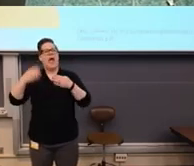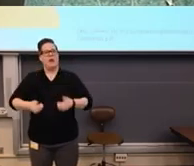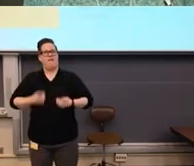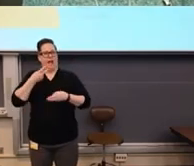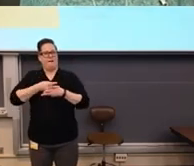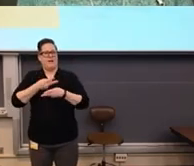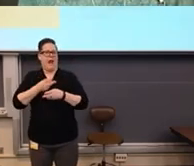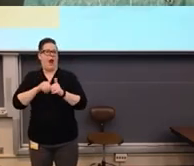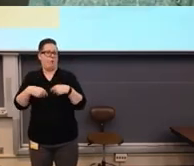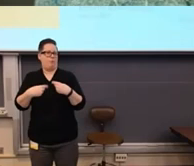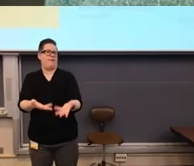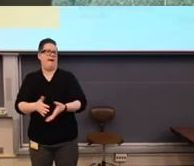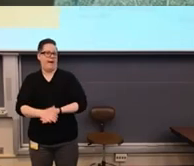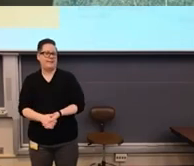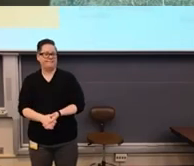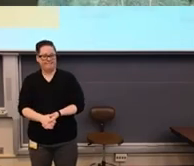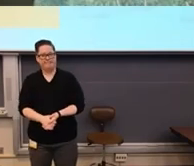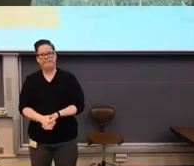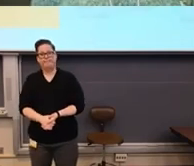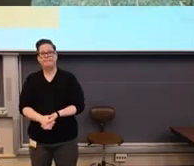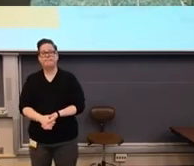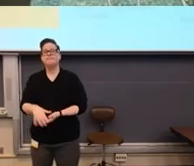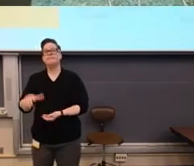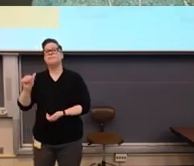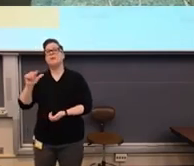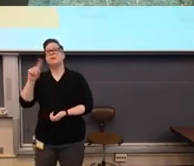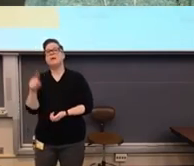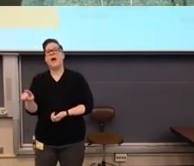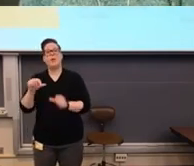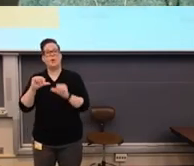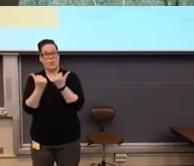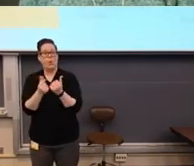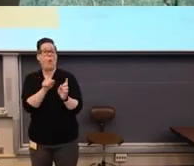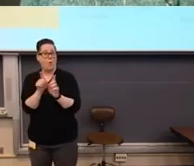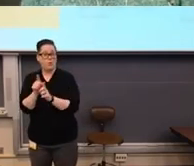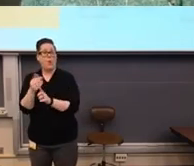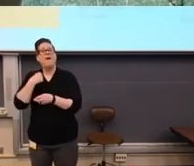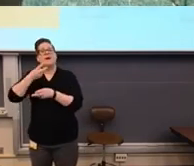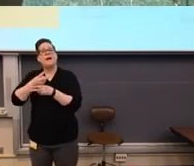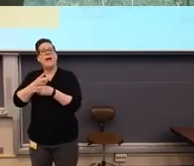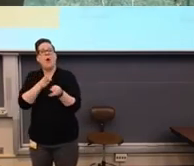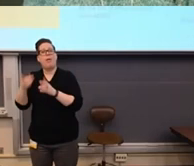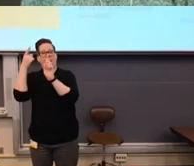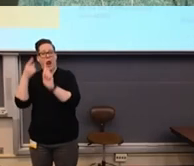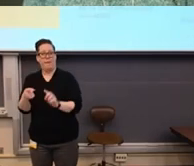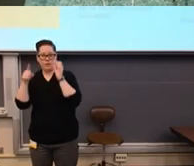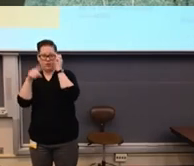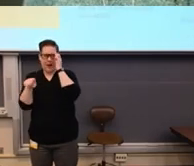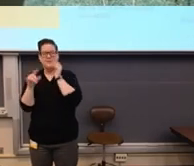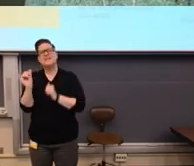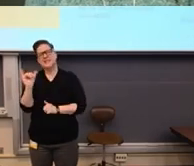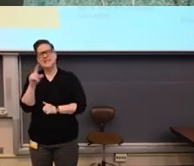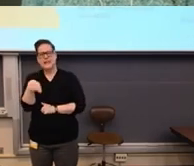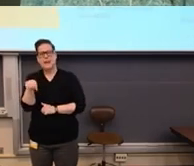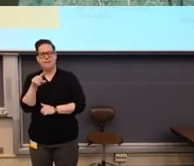care. So the Alzheimer's Association also has care plan objectives, which are very similar to these, but these are a